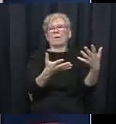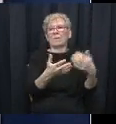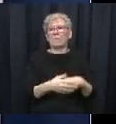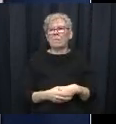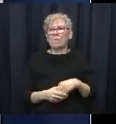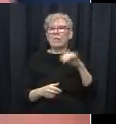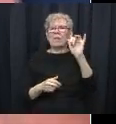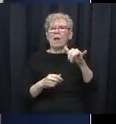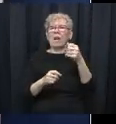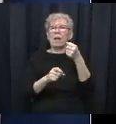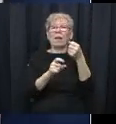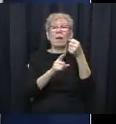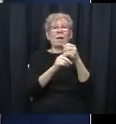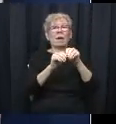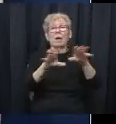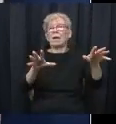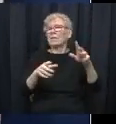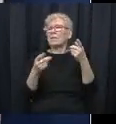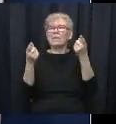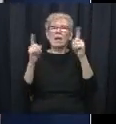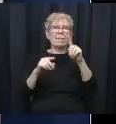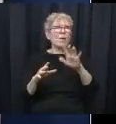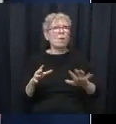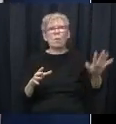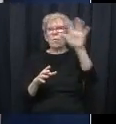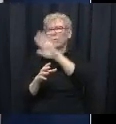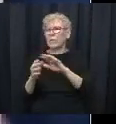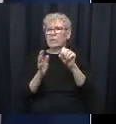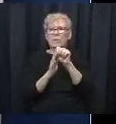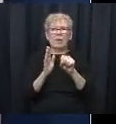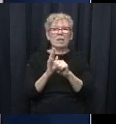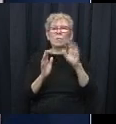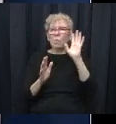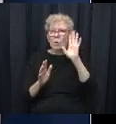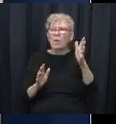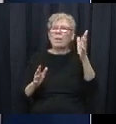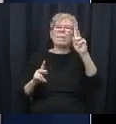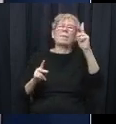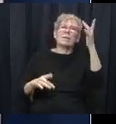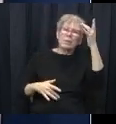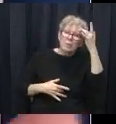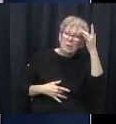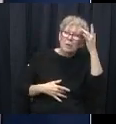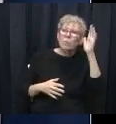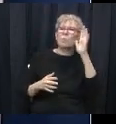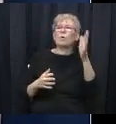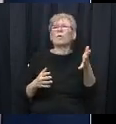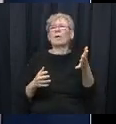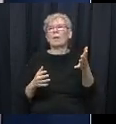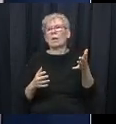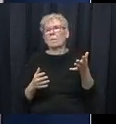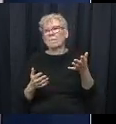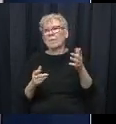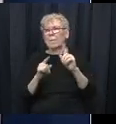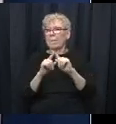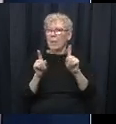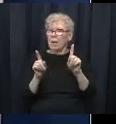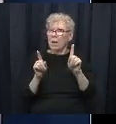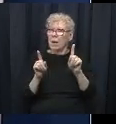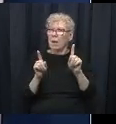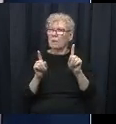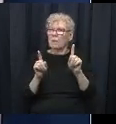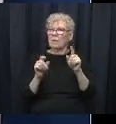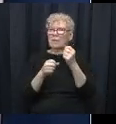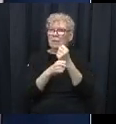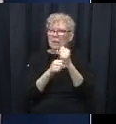have COVID and is still at a very high prevalence. But because of the safety measures that exist within schools, including quarantine measures, they've